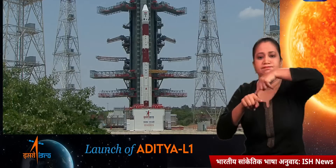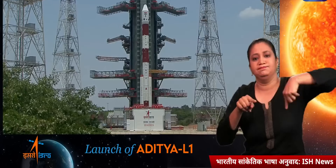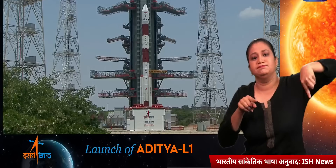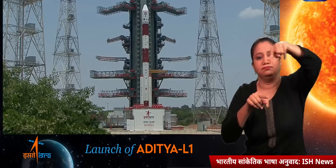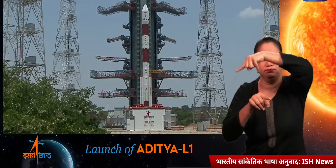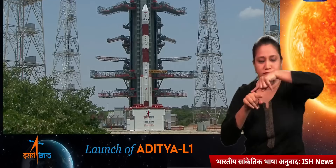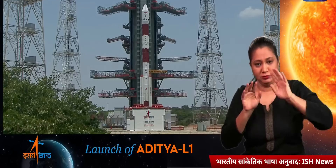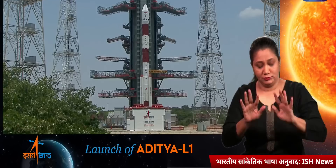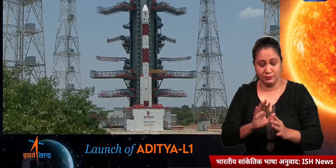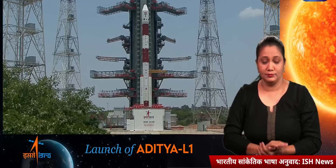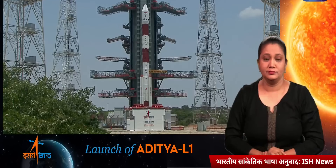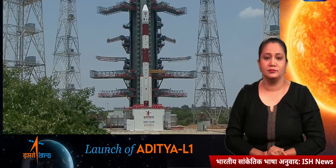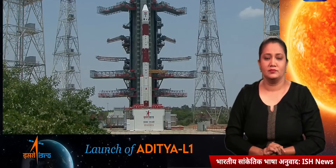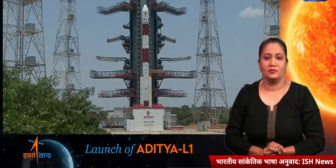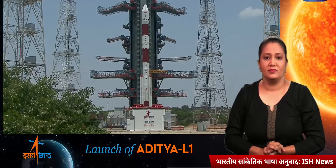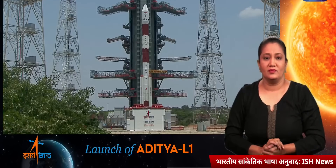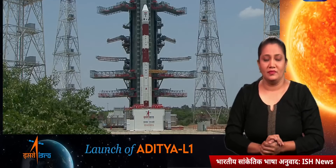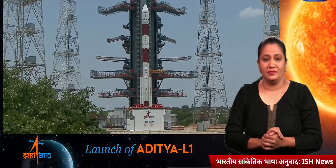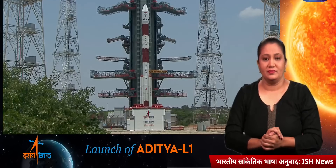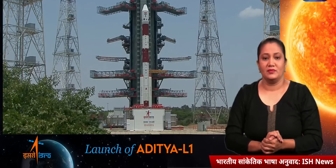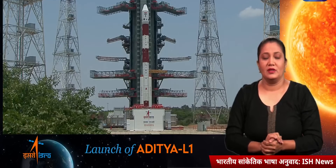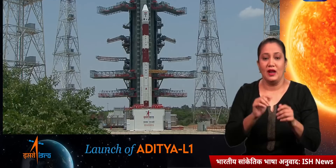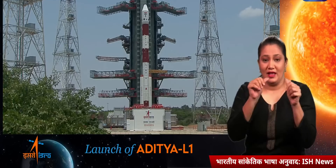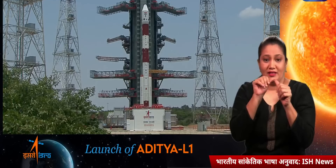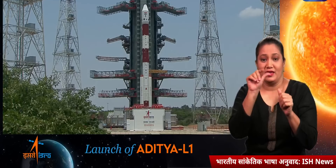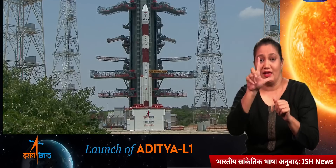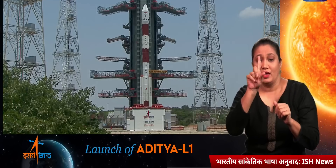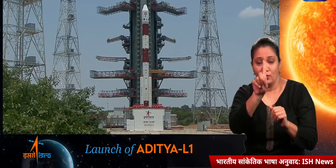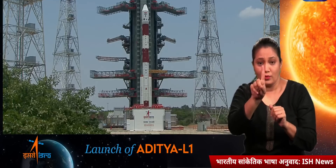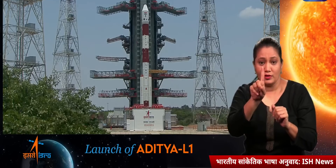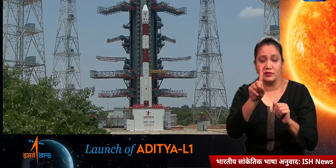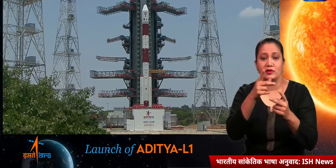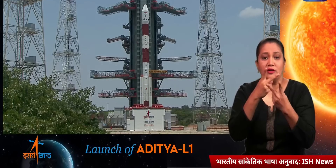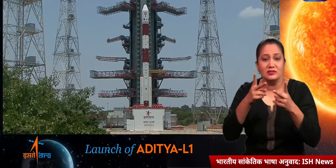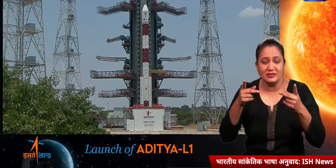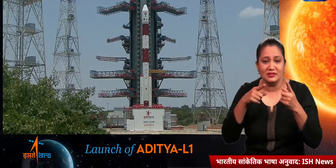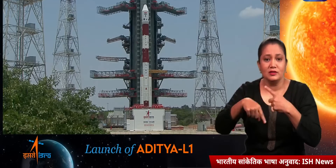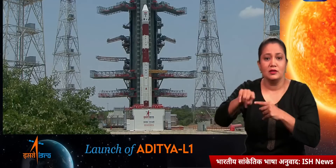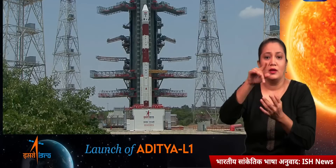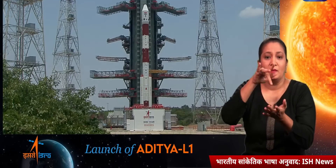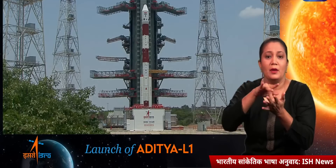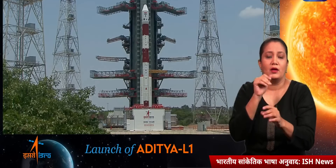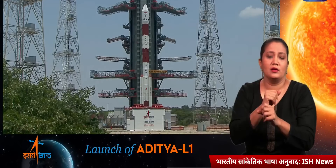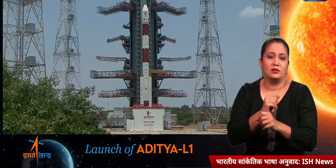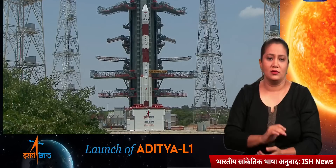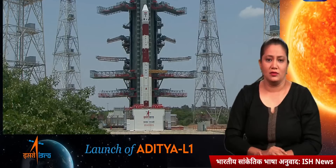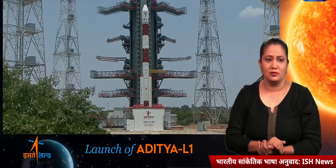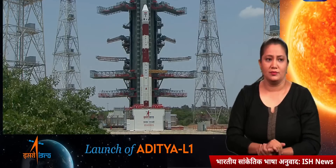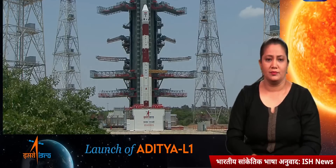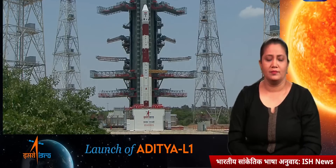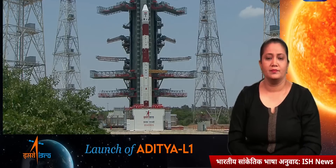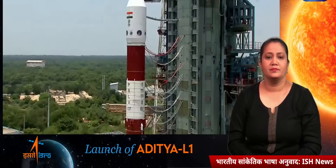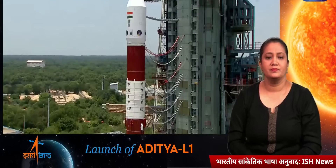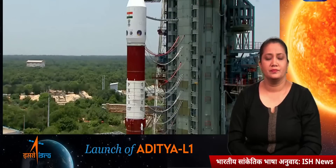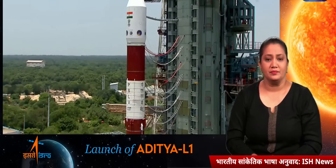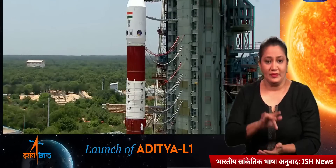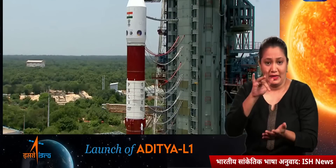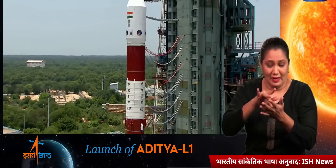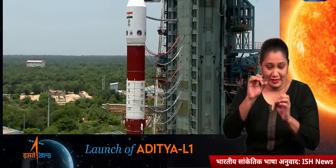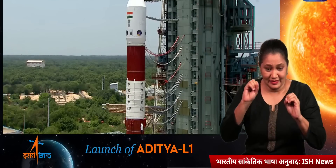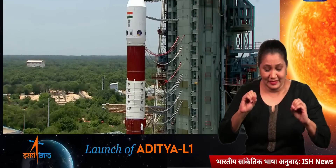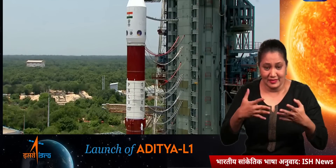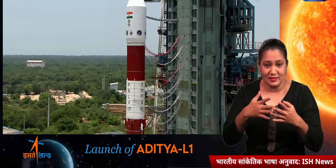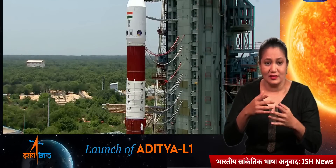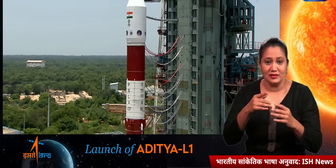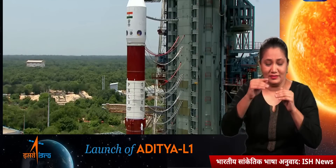The injection event of Aditya L1 will be confirmed by tracking station at Kourou. From the initial placement in low